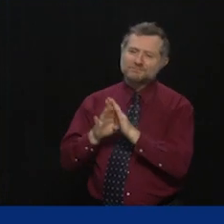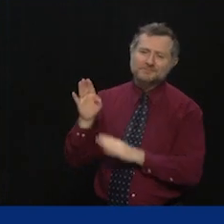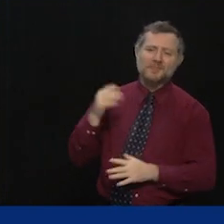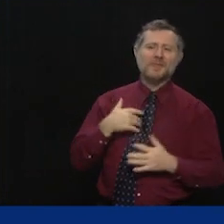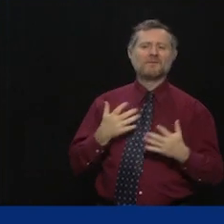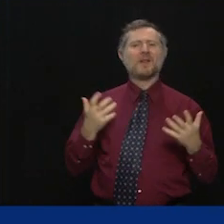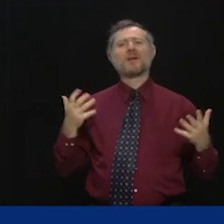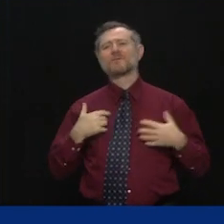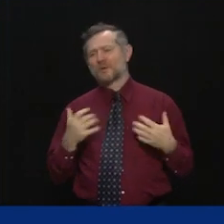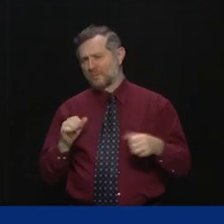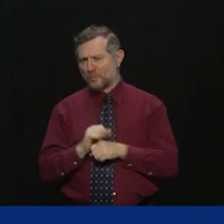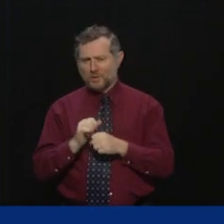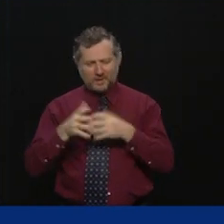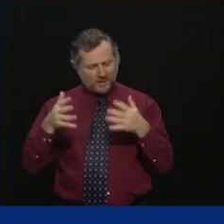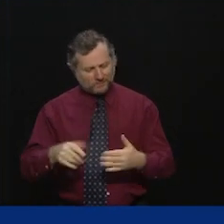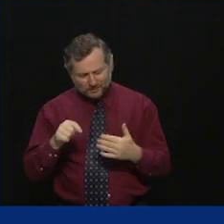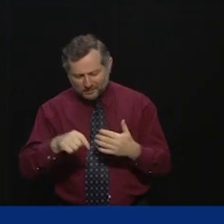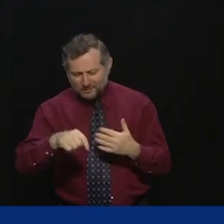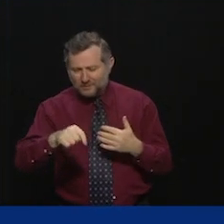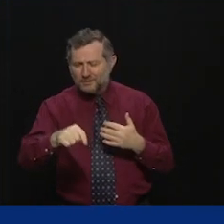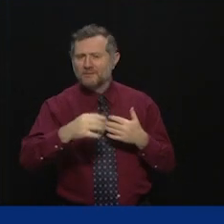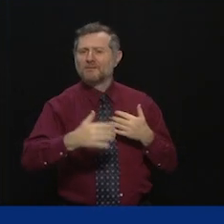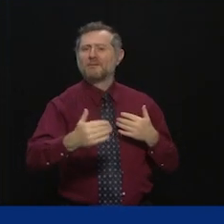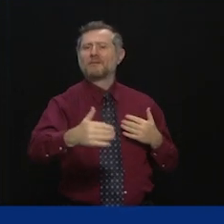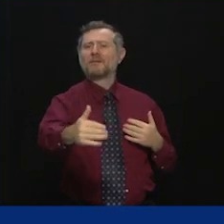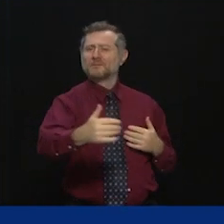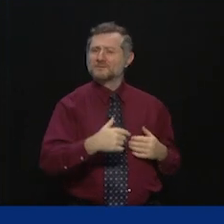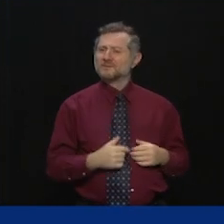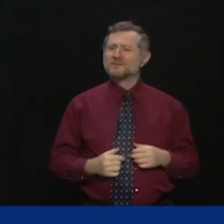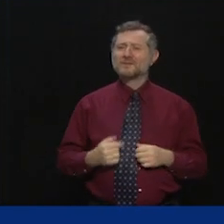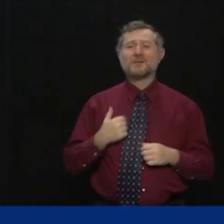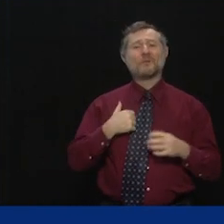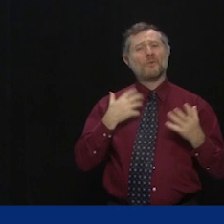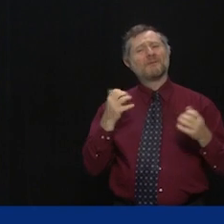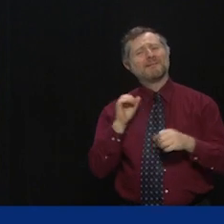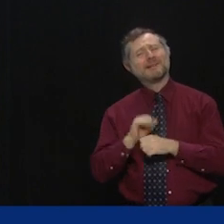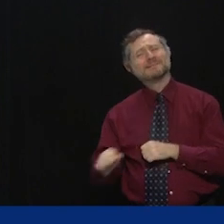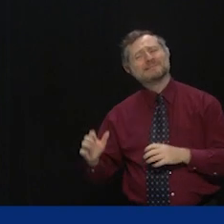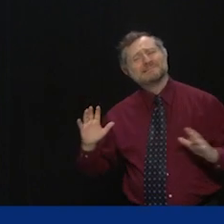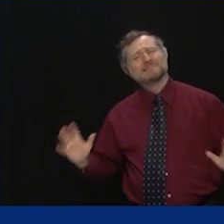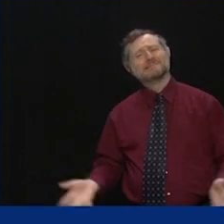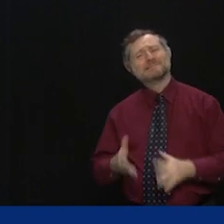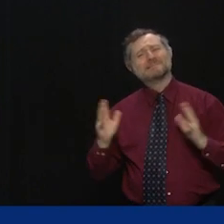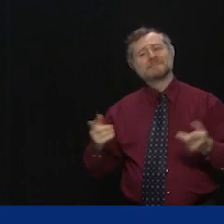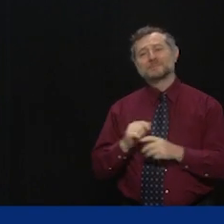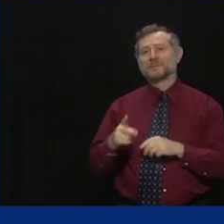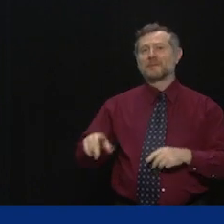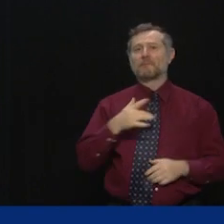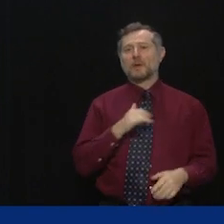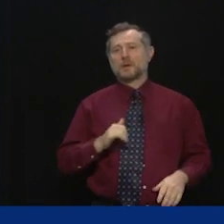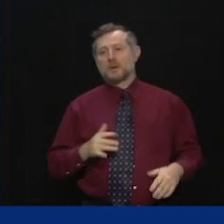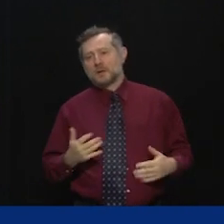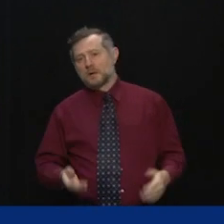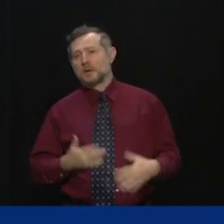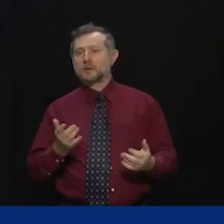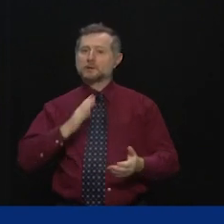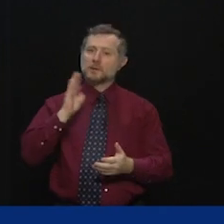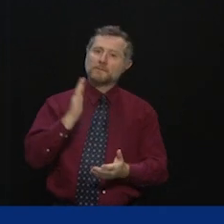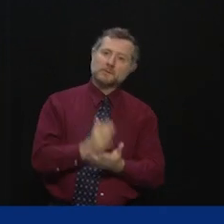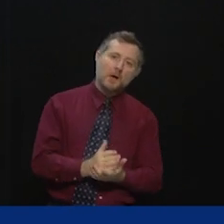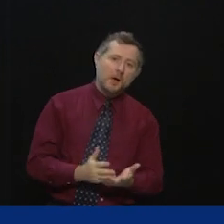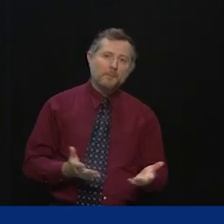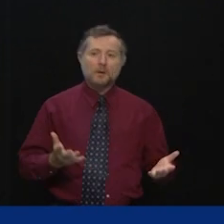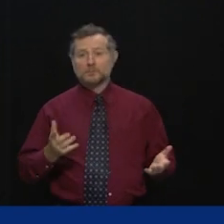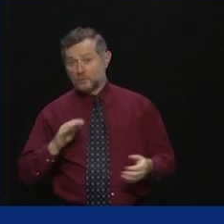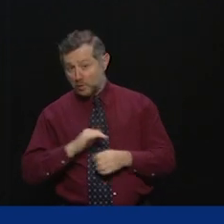challenges in front of us, and we've been fighting this so long and hard, it almost seems like it's never going to end. But my friends, there is an end in sight.